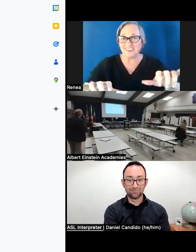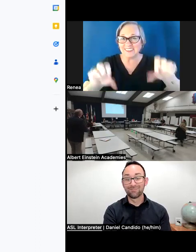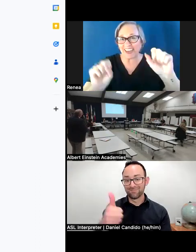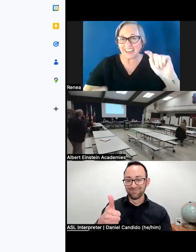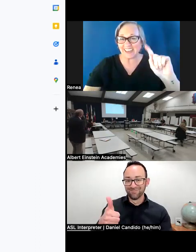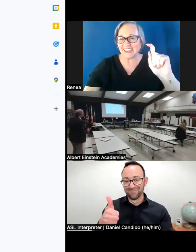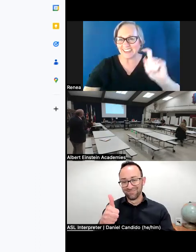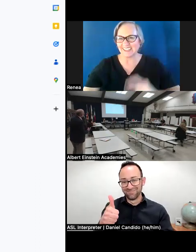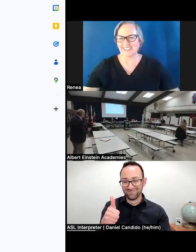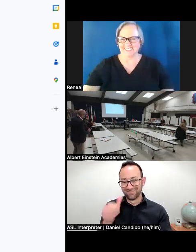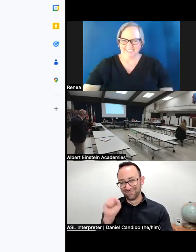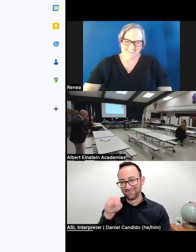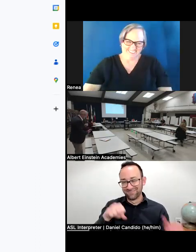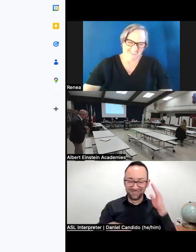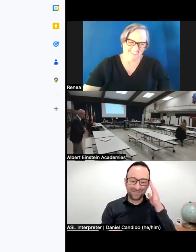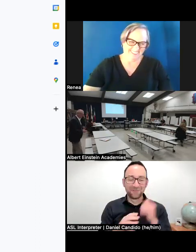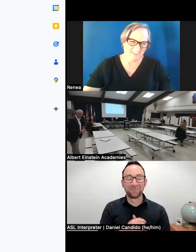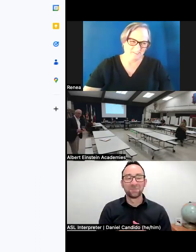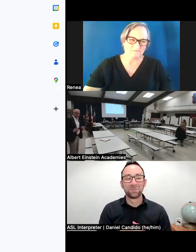on. That's been huge.